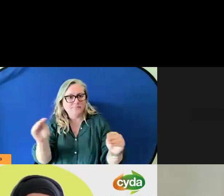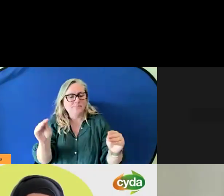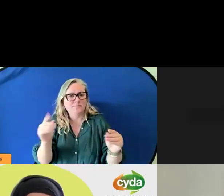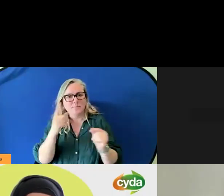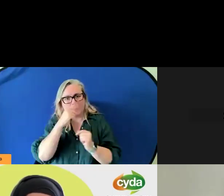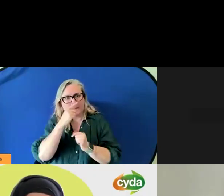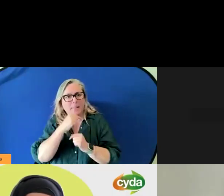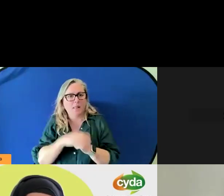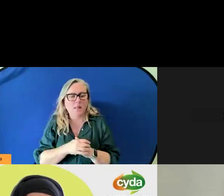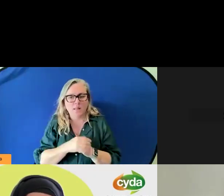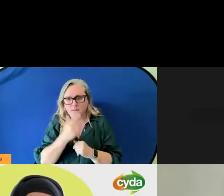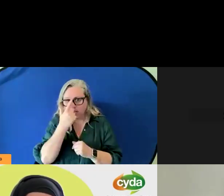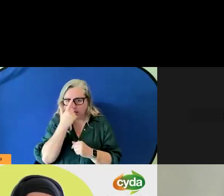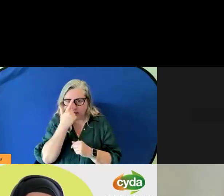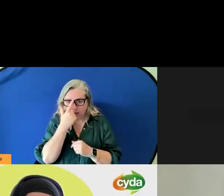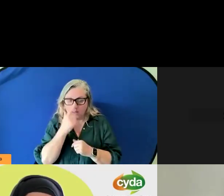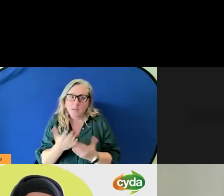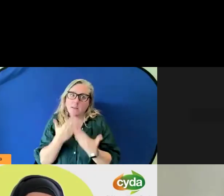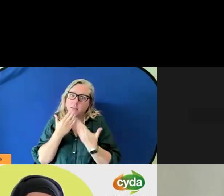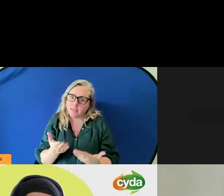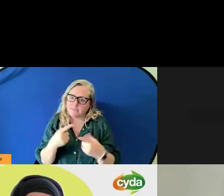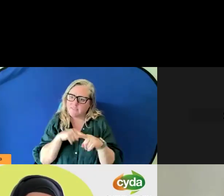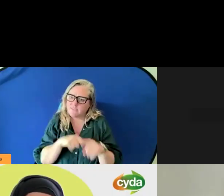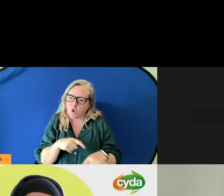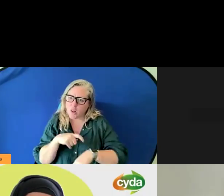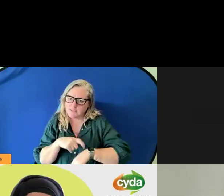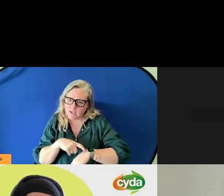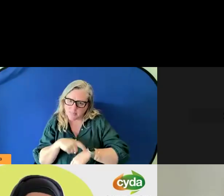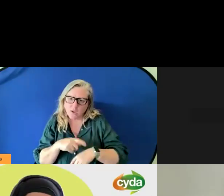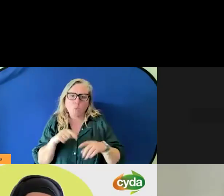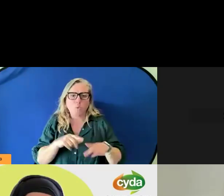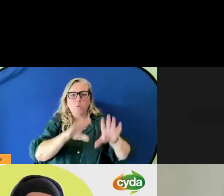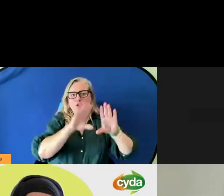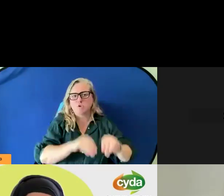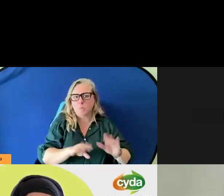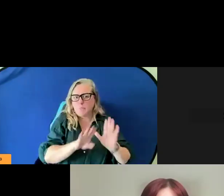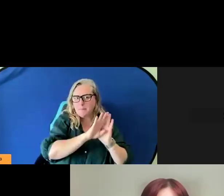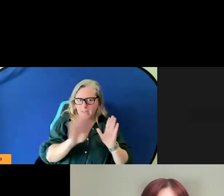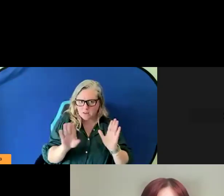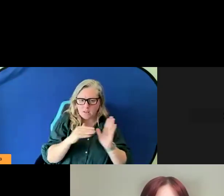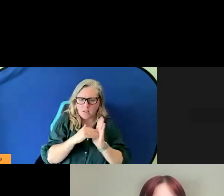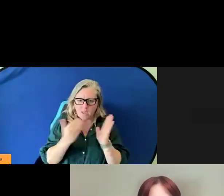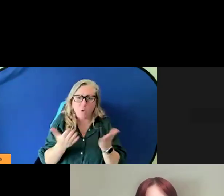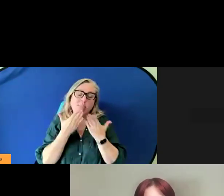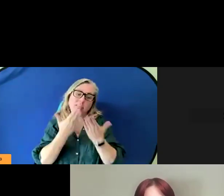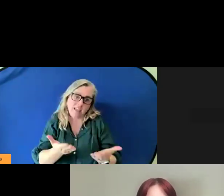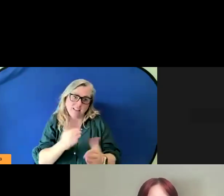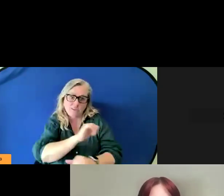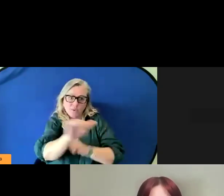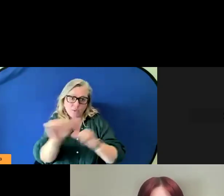Amazing. Thank you so much, Jennifer. Based on time, we'll end this lived experience panel there. Thank you so much,